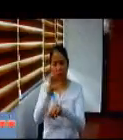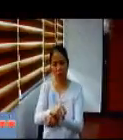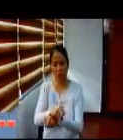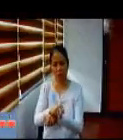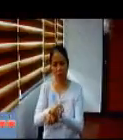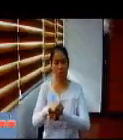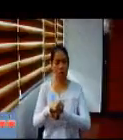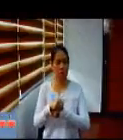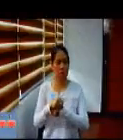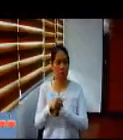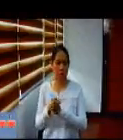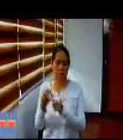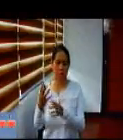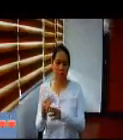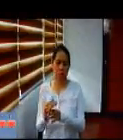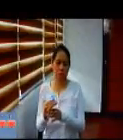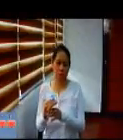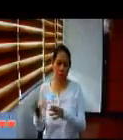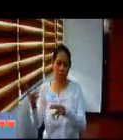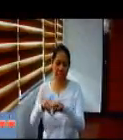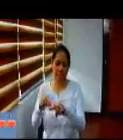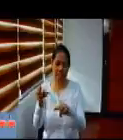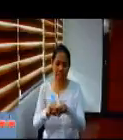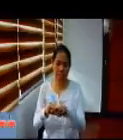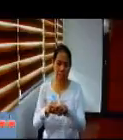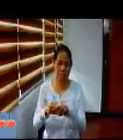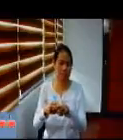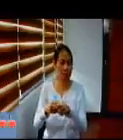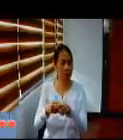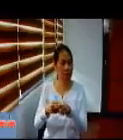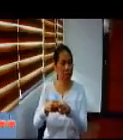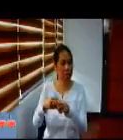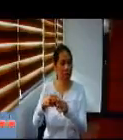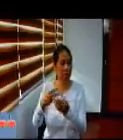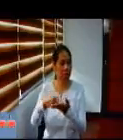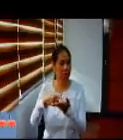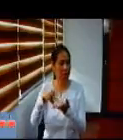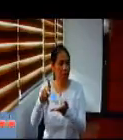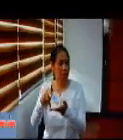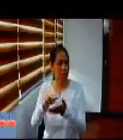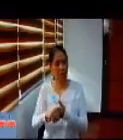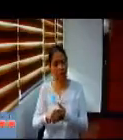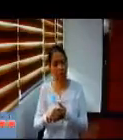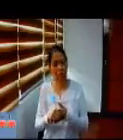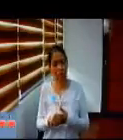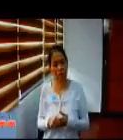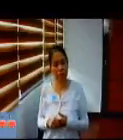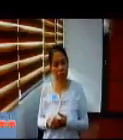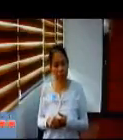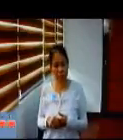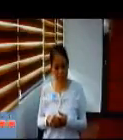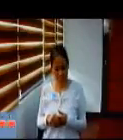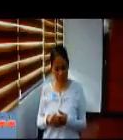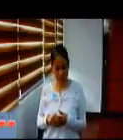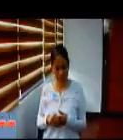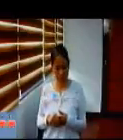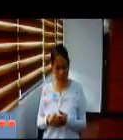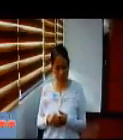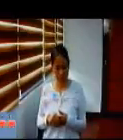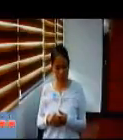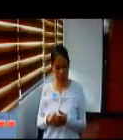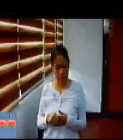My colleague has also told us increased pressures for fishing effort to exceed carrying capacity of marine